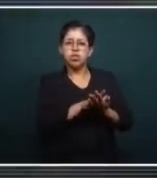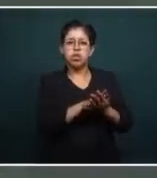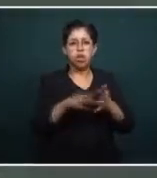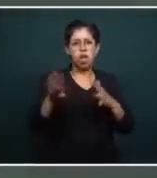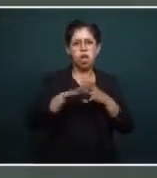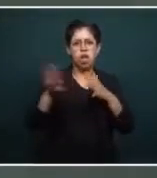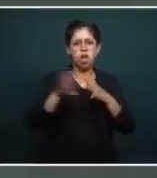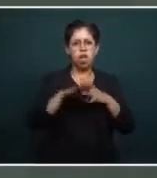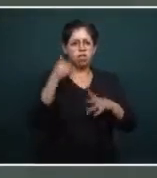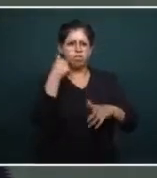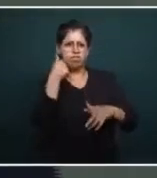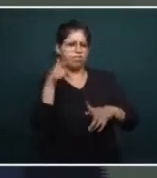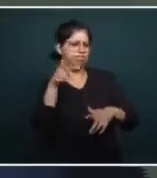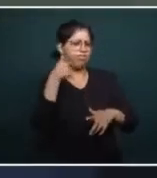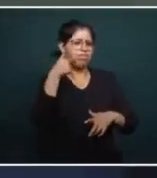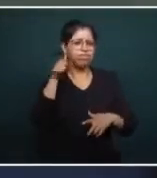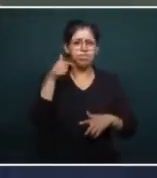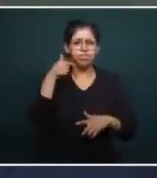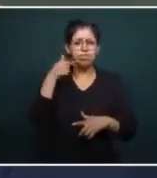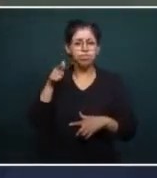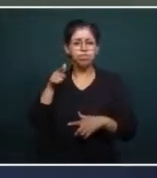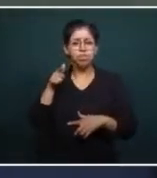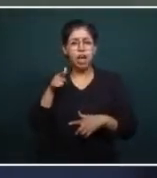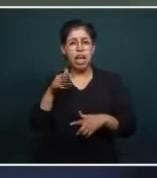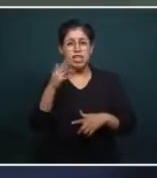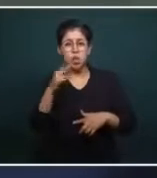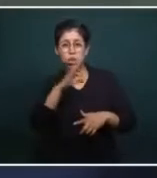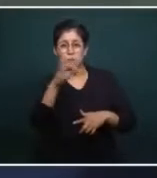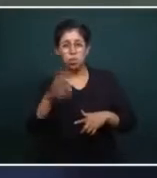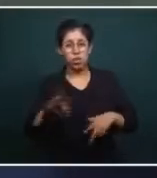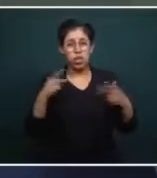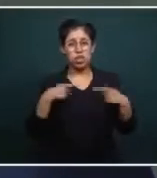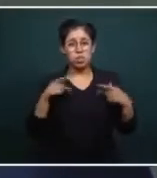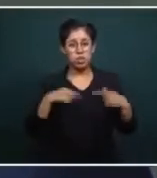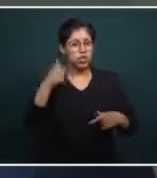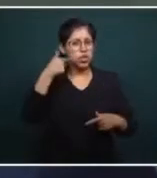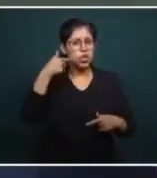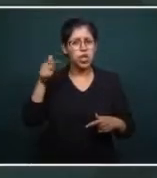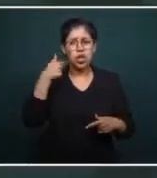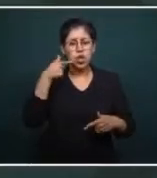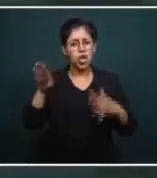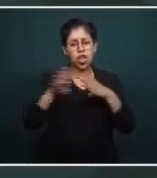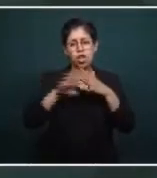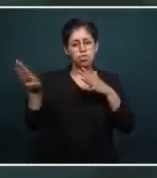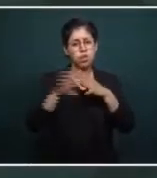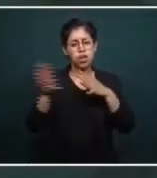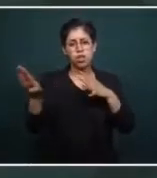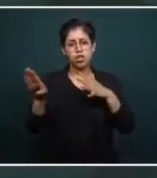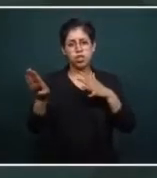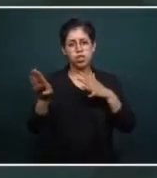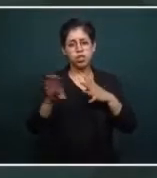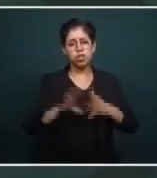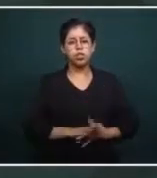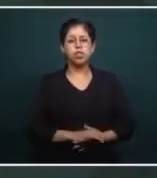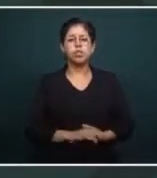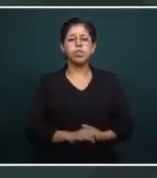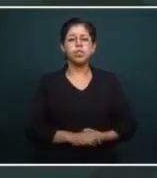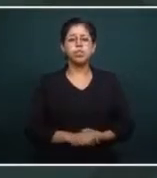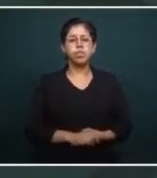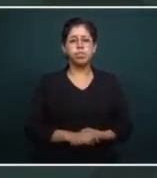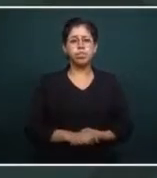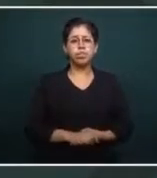es de más del 50% they have 50% de la población. denial